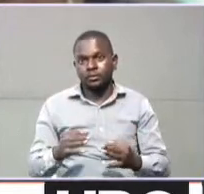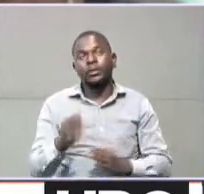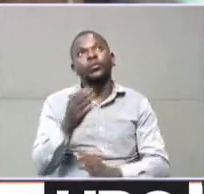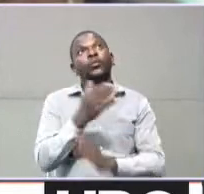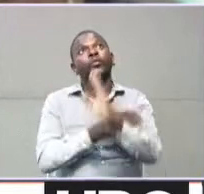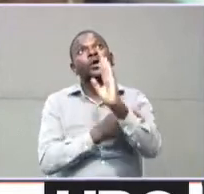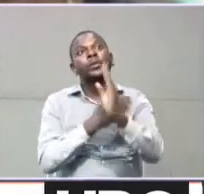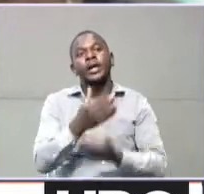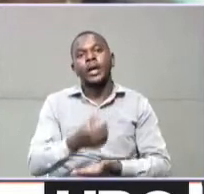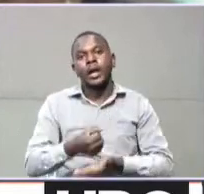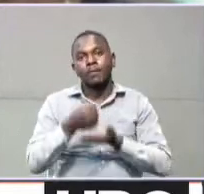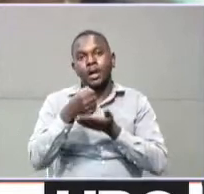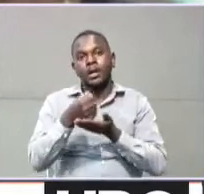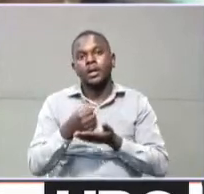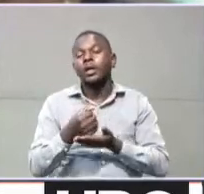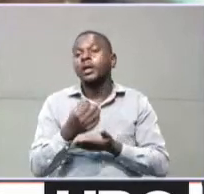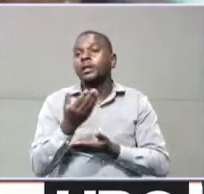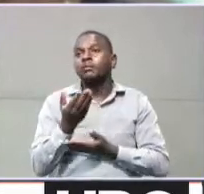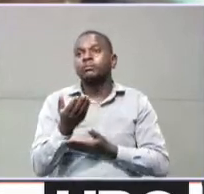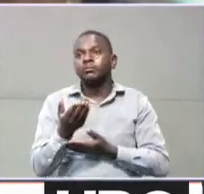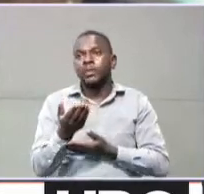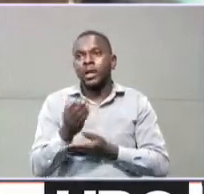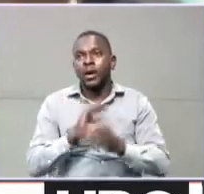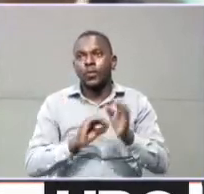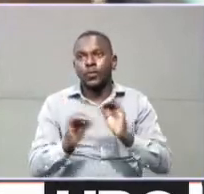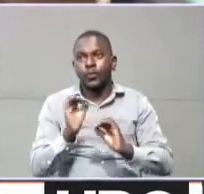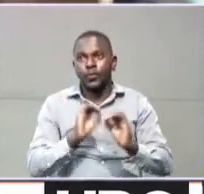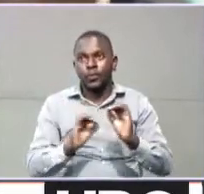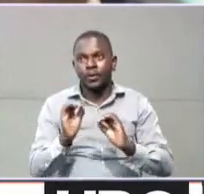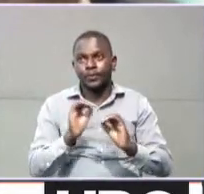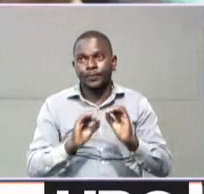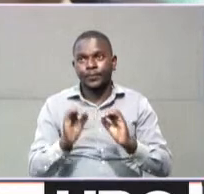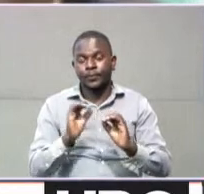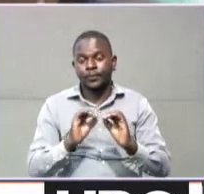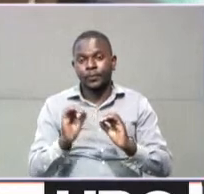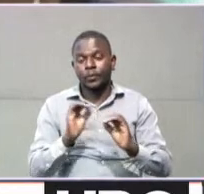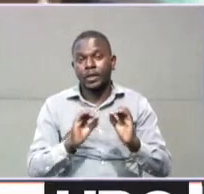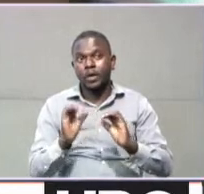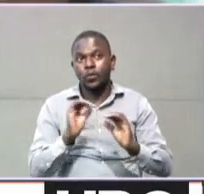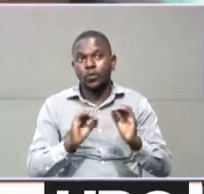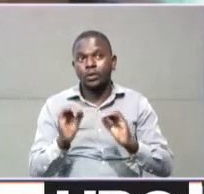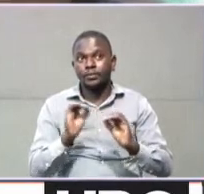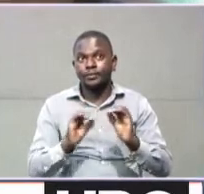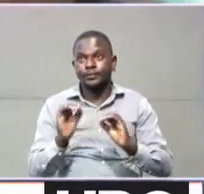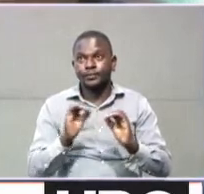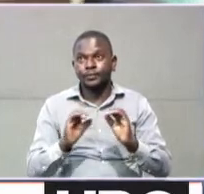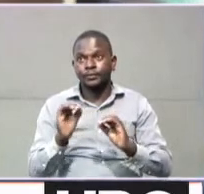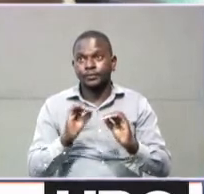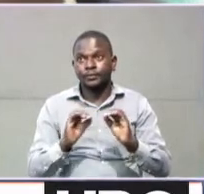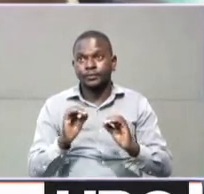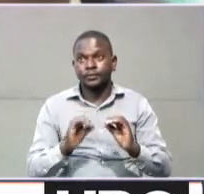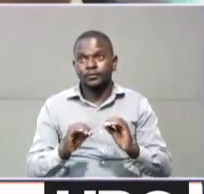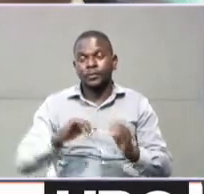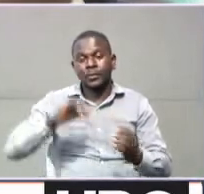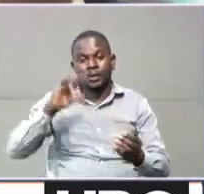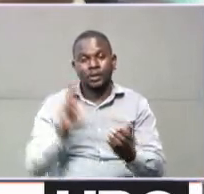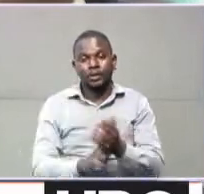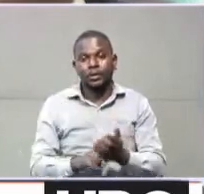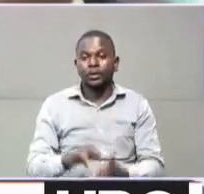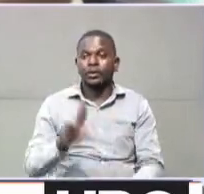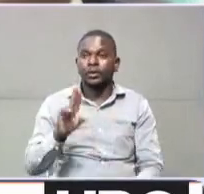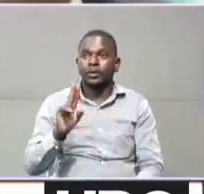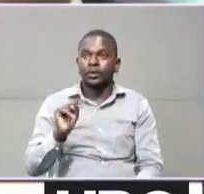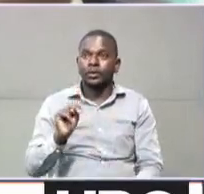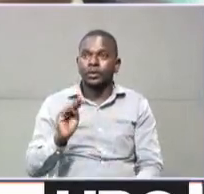ayamba without without without being satisfied by